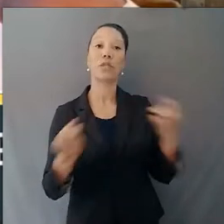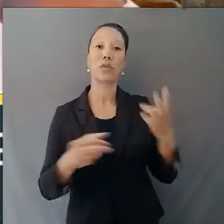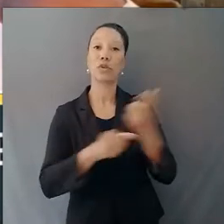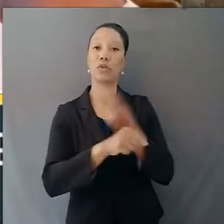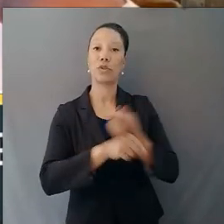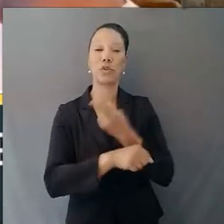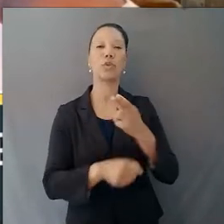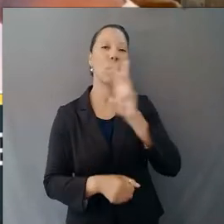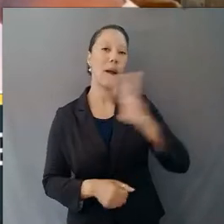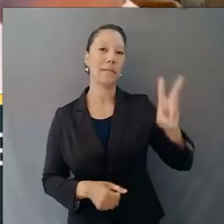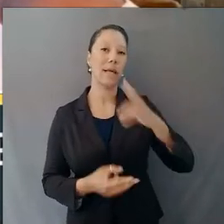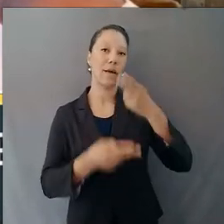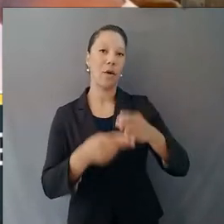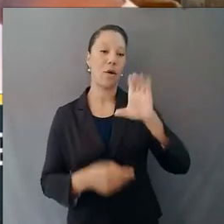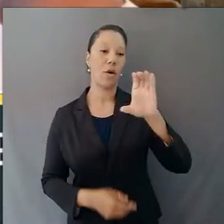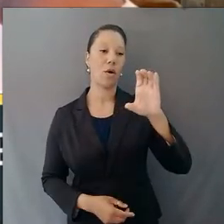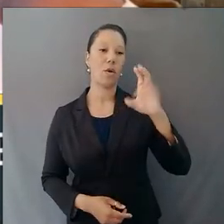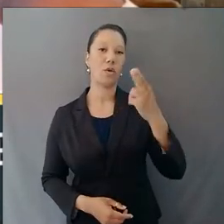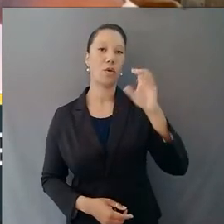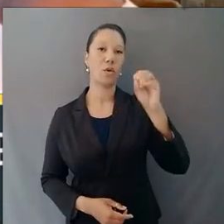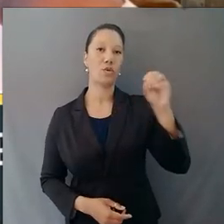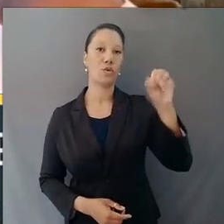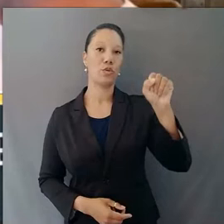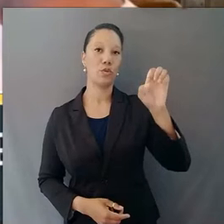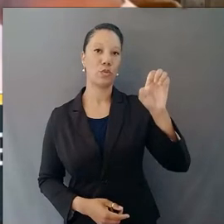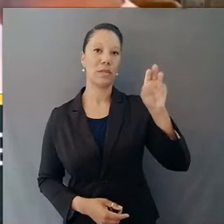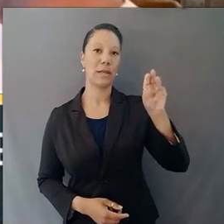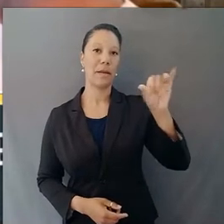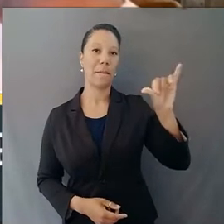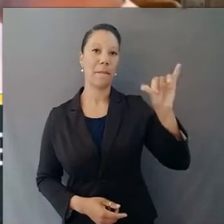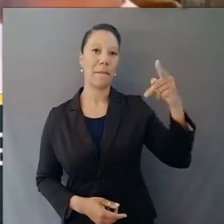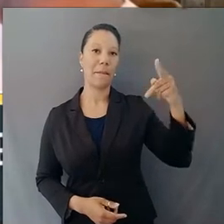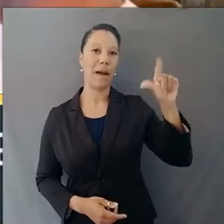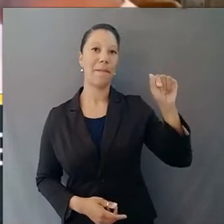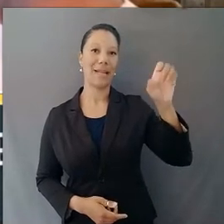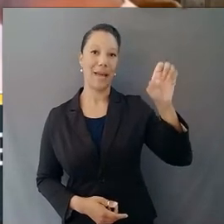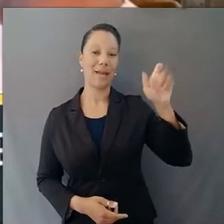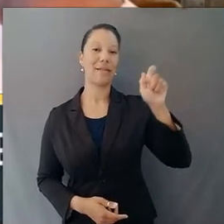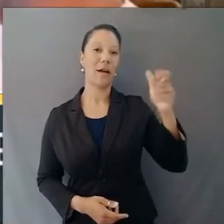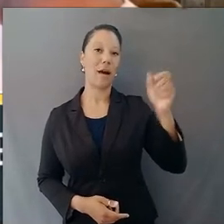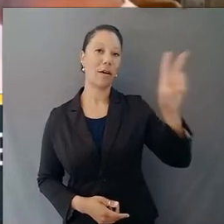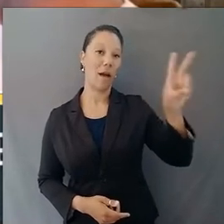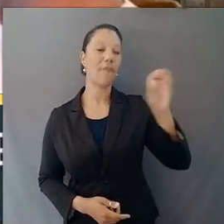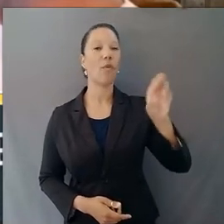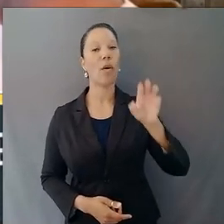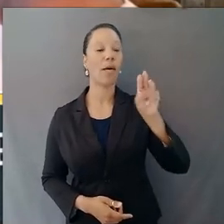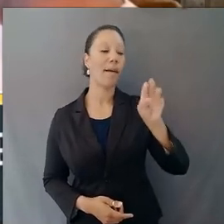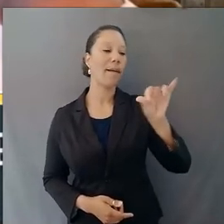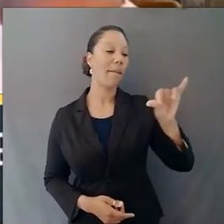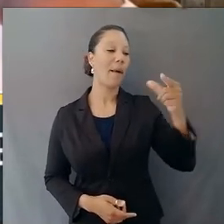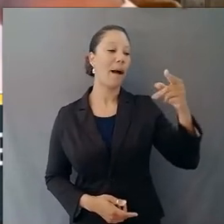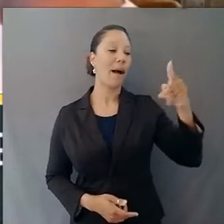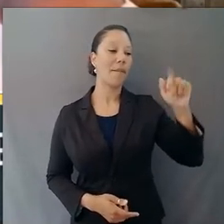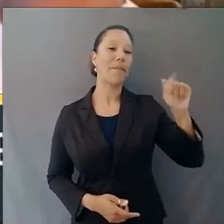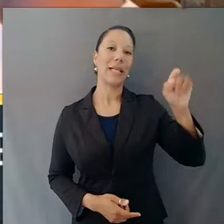actual website is called choosemyplate.gov, or if someone just searches for My Plate, it will come up. But it's